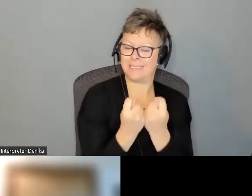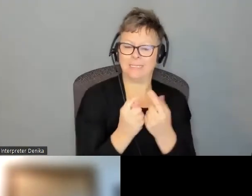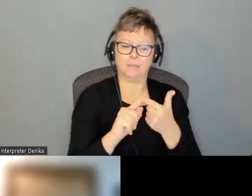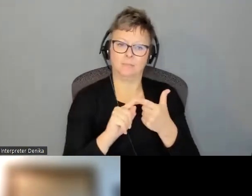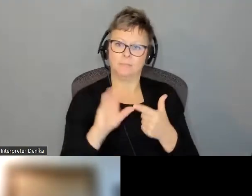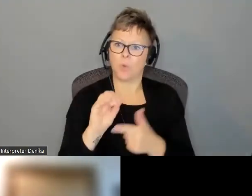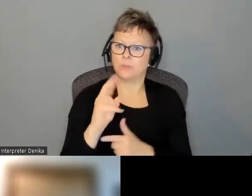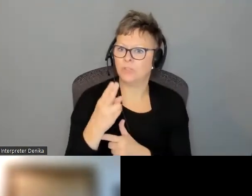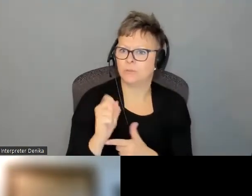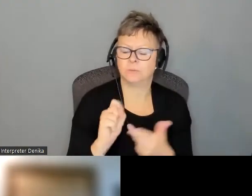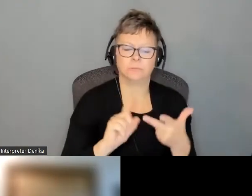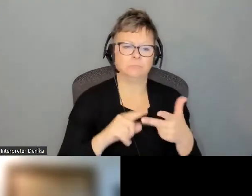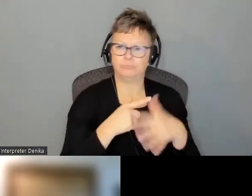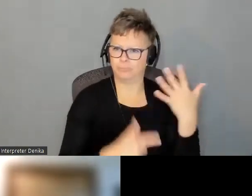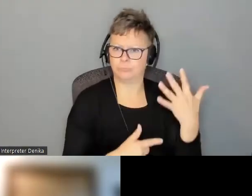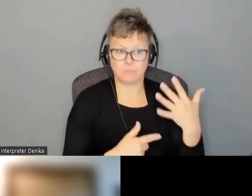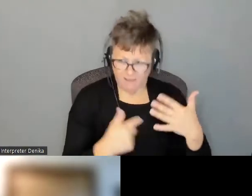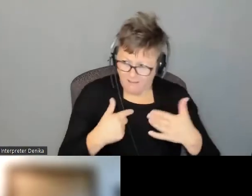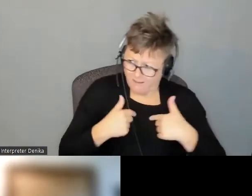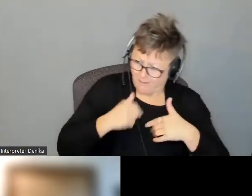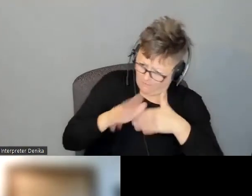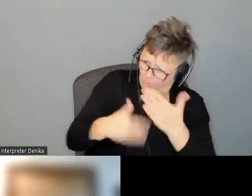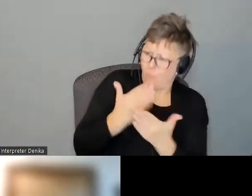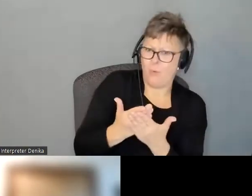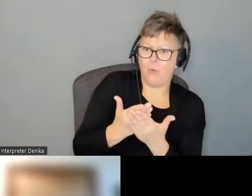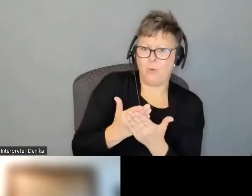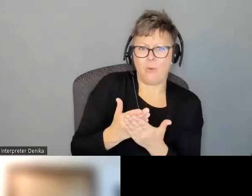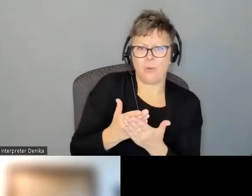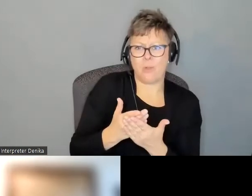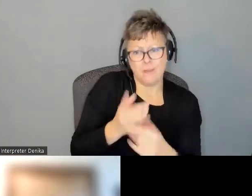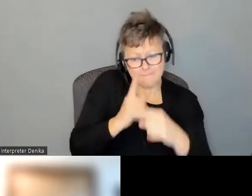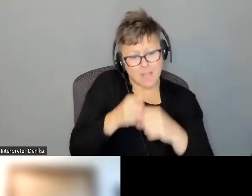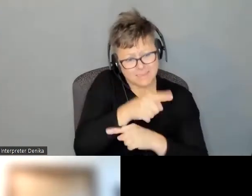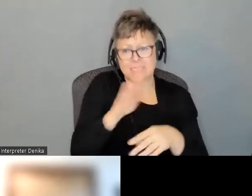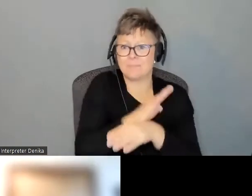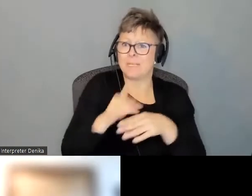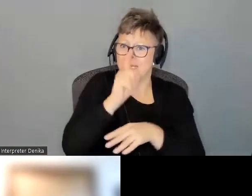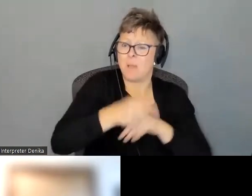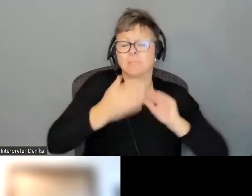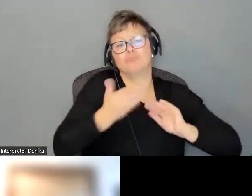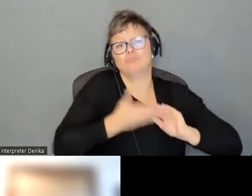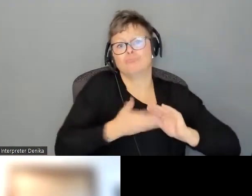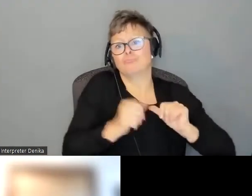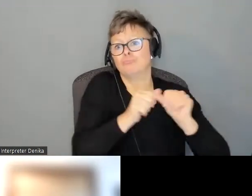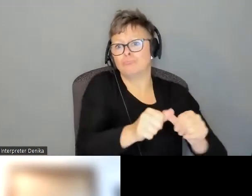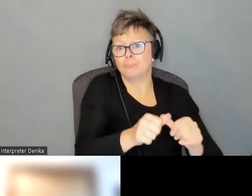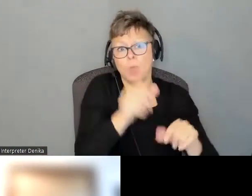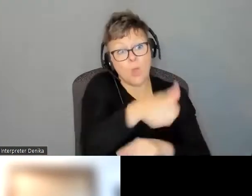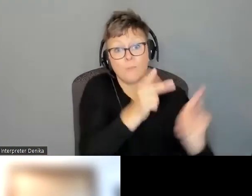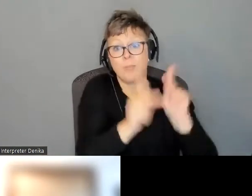said, I am all of those, and I have to keep this business afloat. Everybody else who works for me cooks food and gives it to